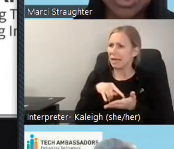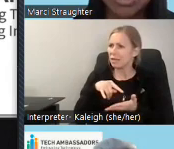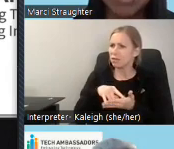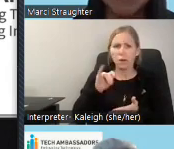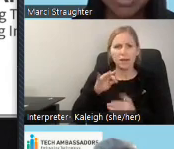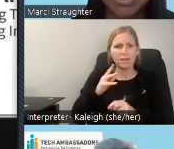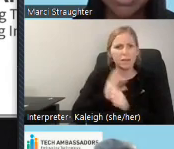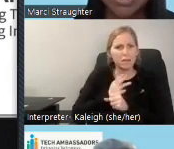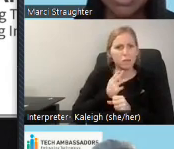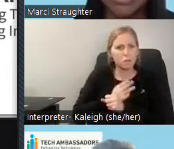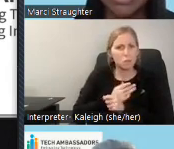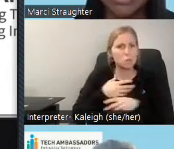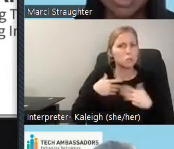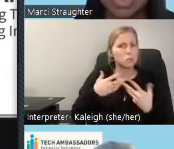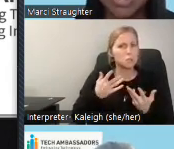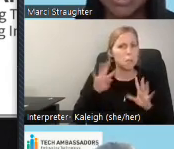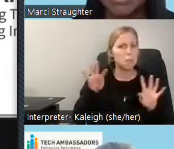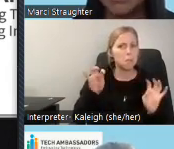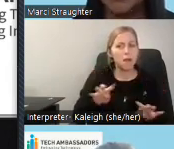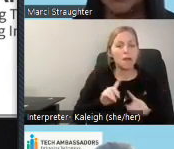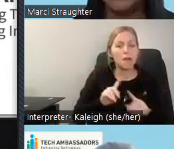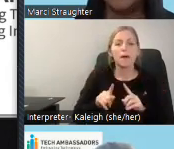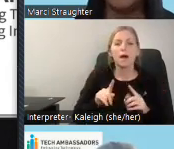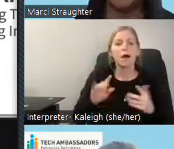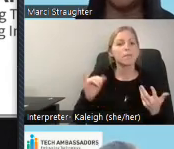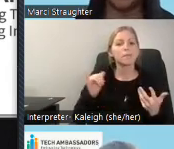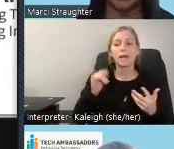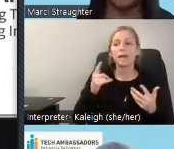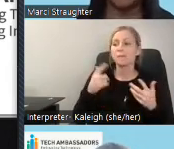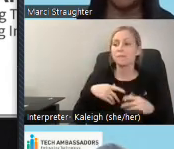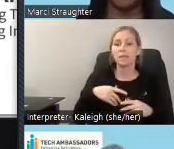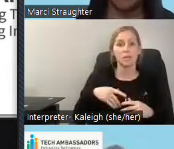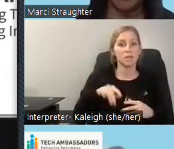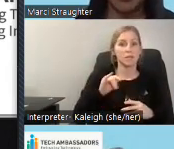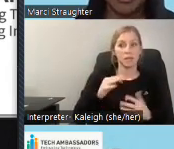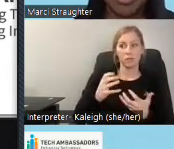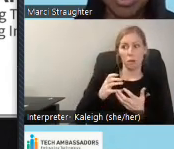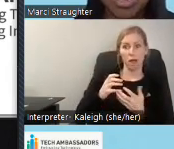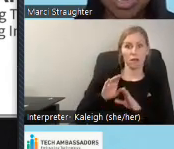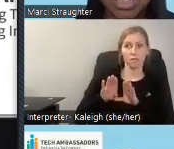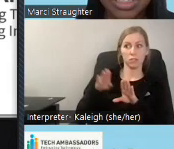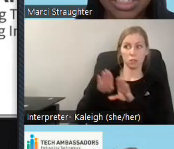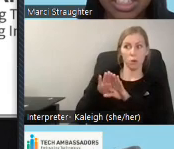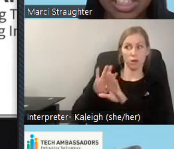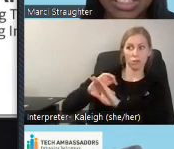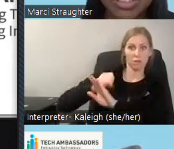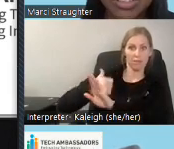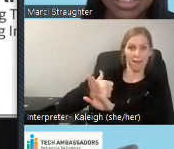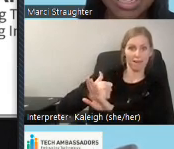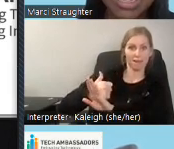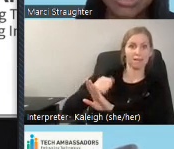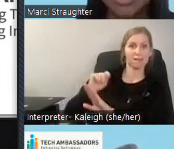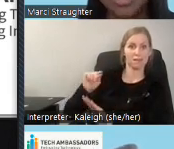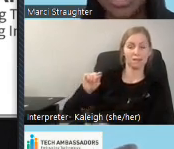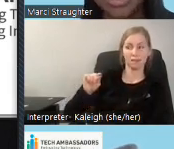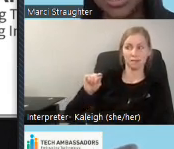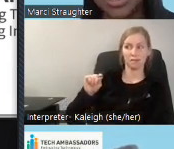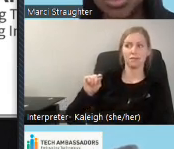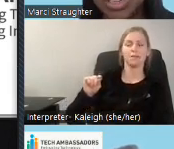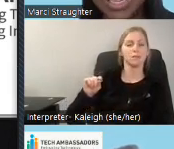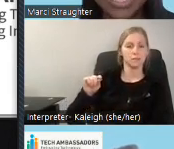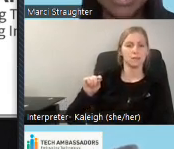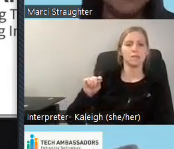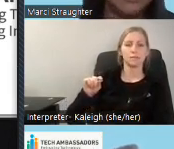Android, but it's like when you want to lock your door and you can,